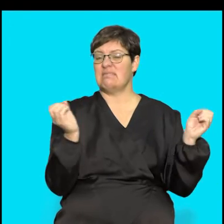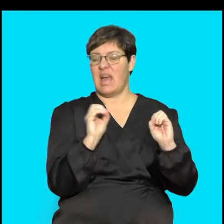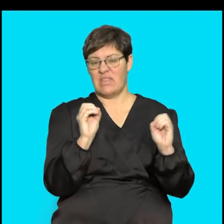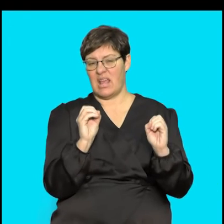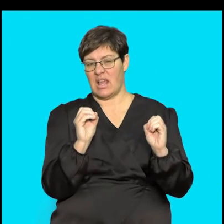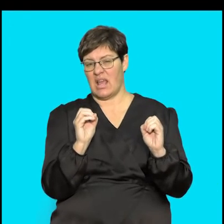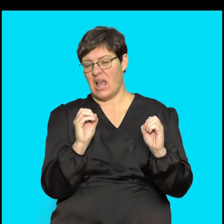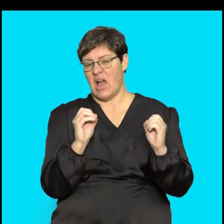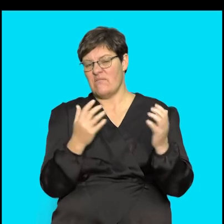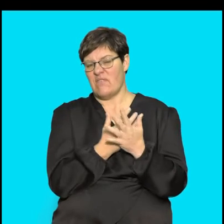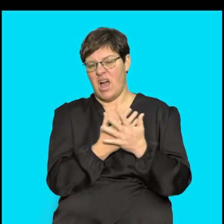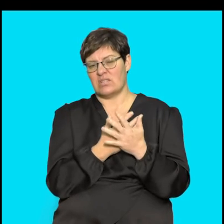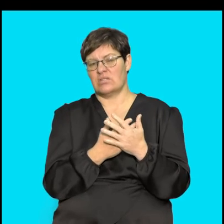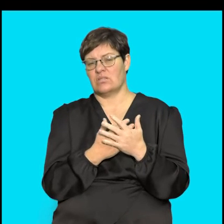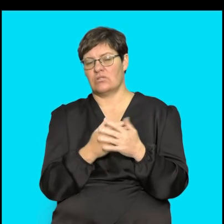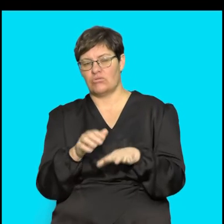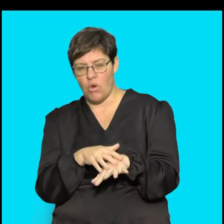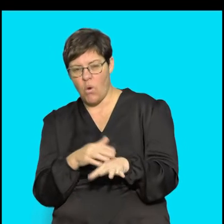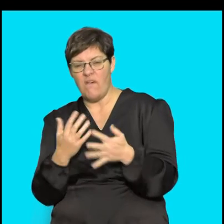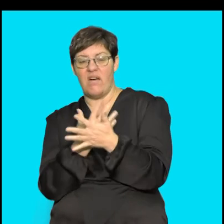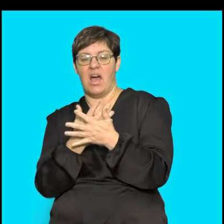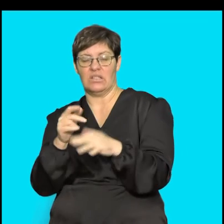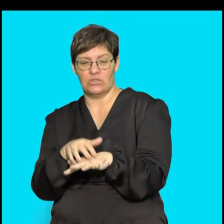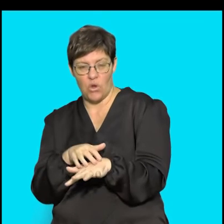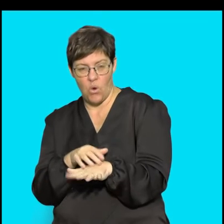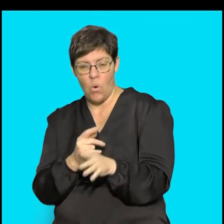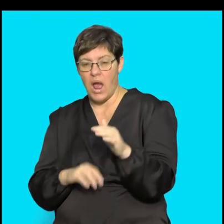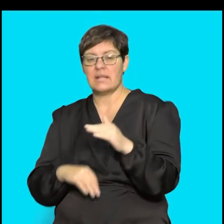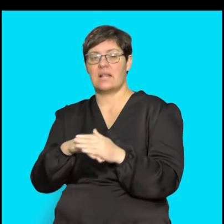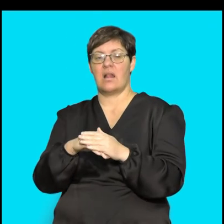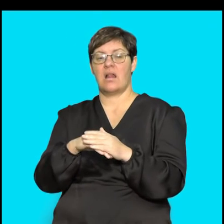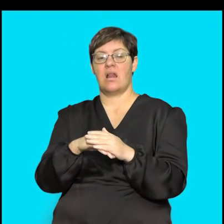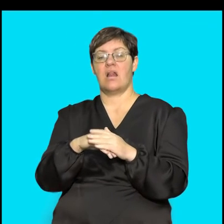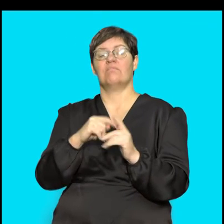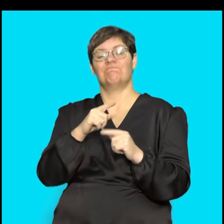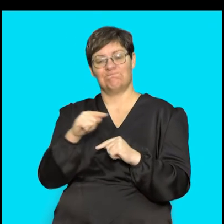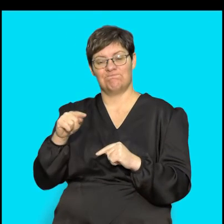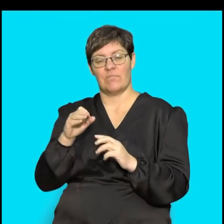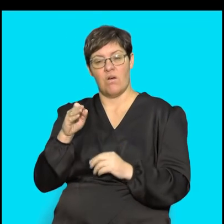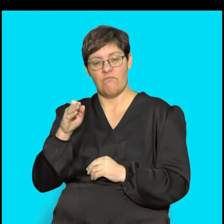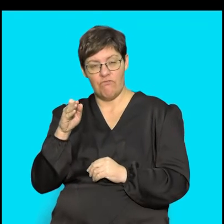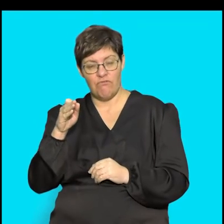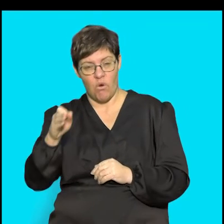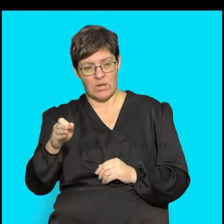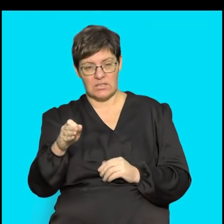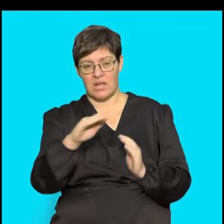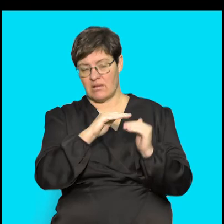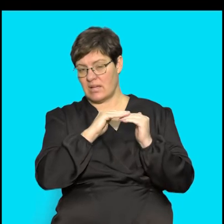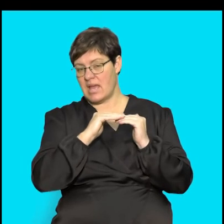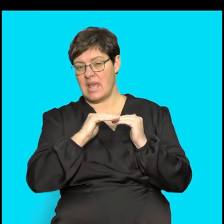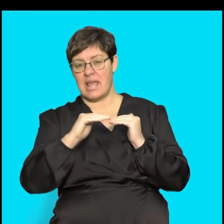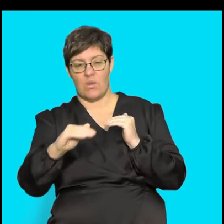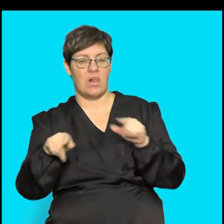nothing, become a bit faster, slower, until a point where the rate of our forward reaction